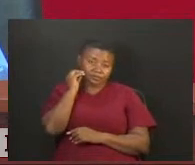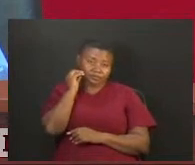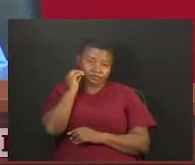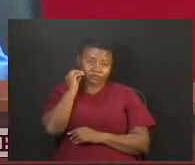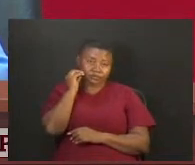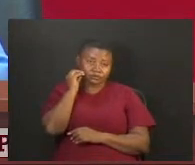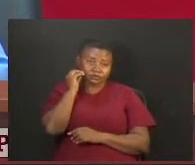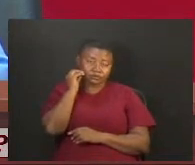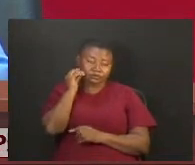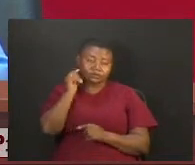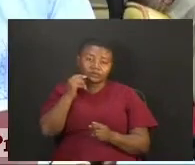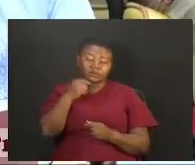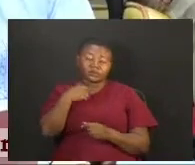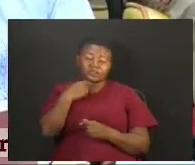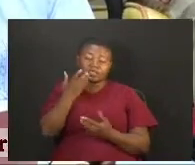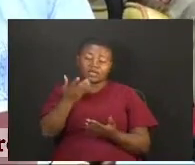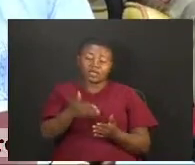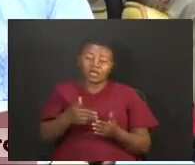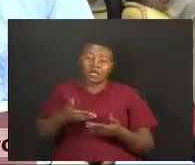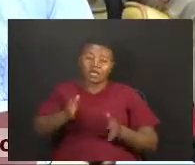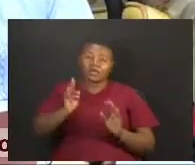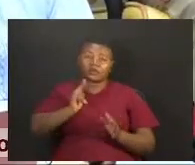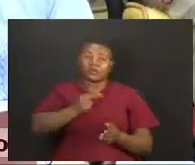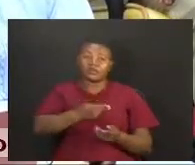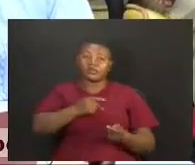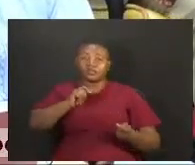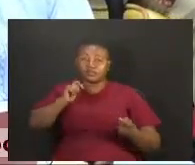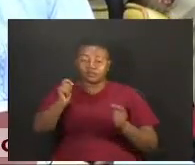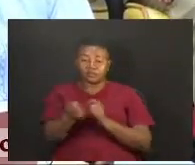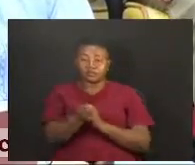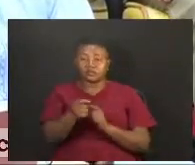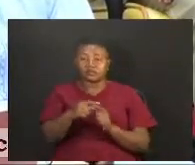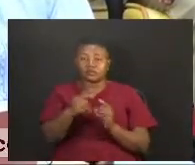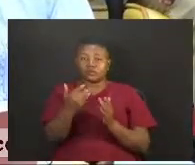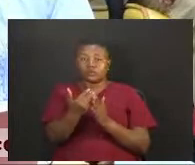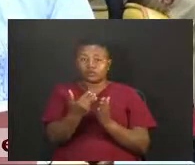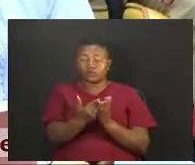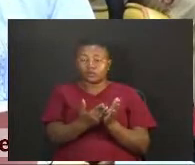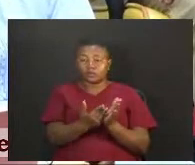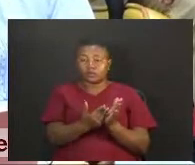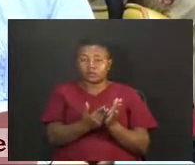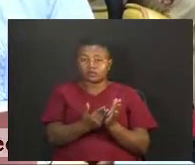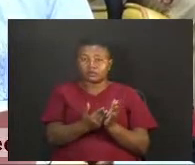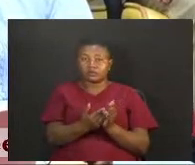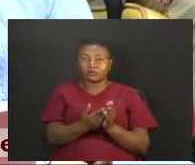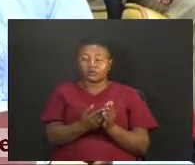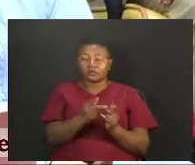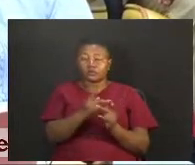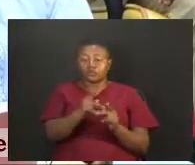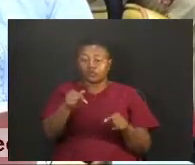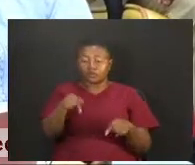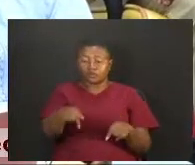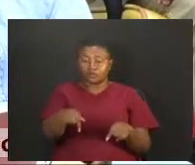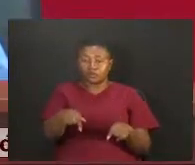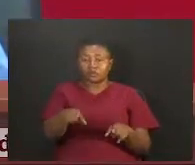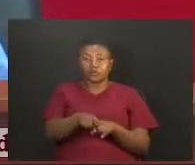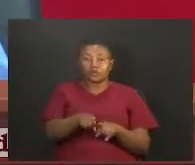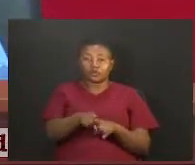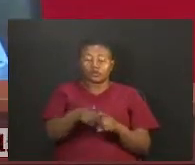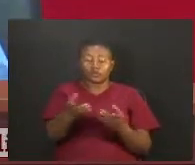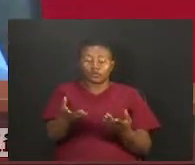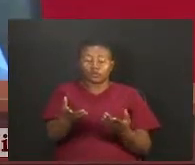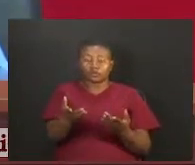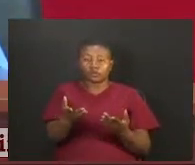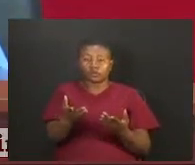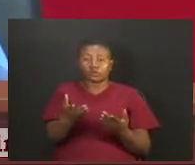to a statement. And so last budget was a statement. And this one too is a statement. So it's a